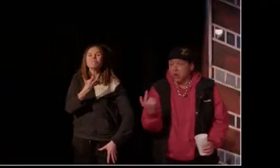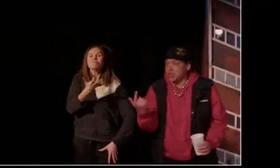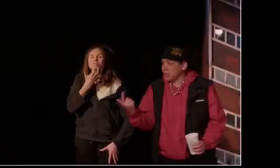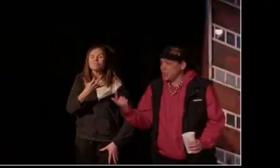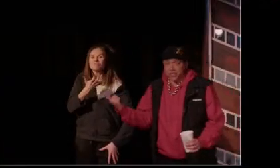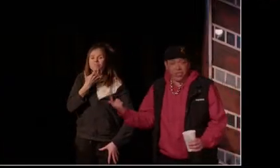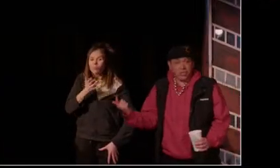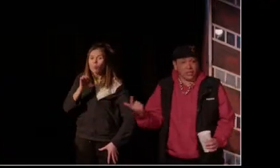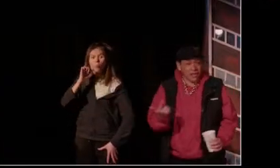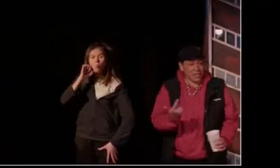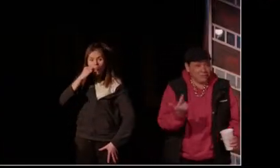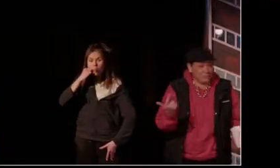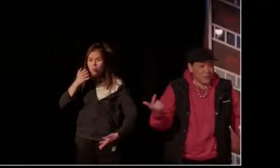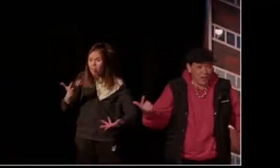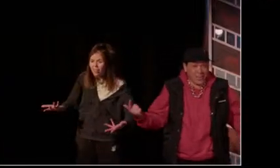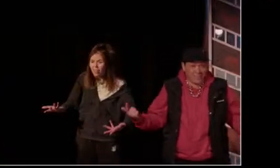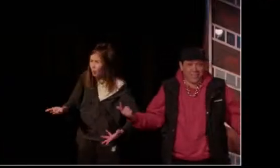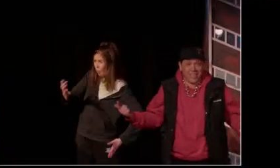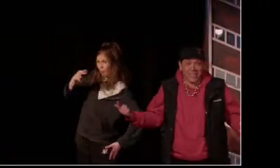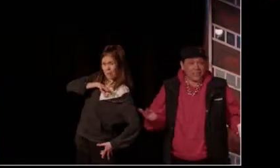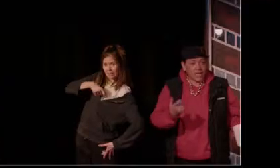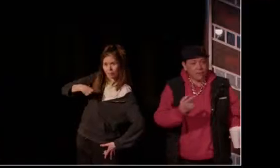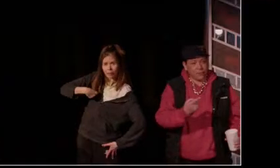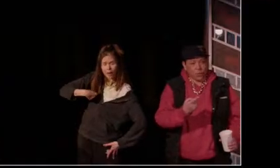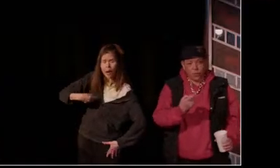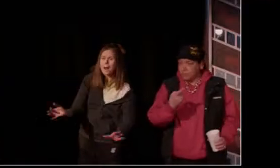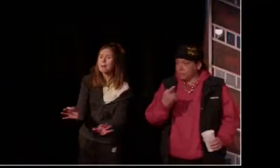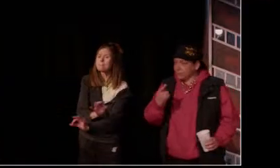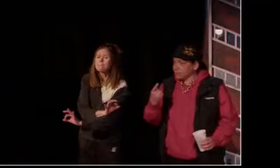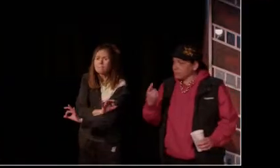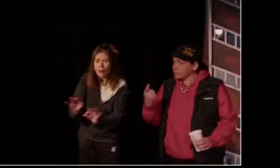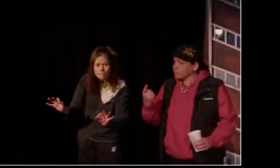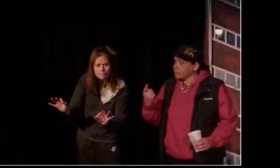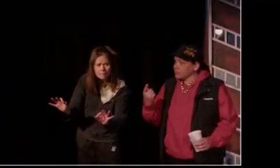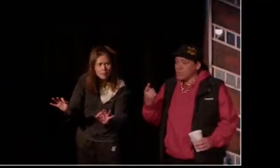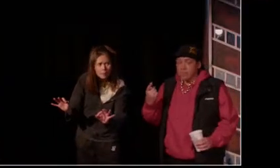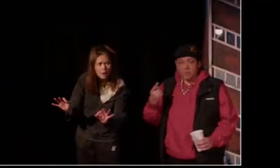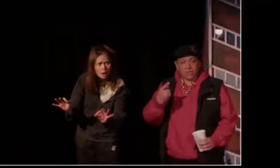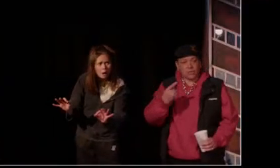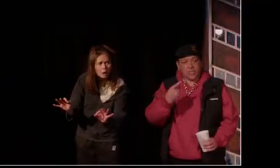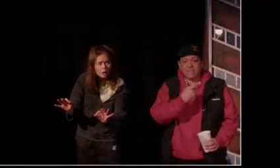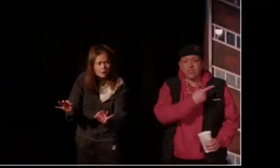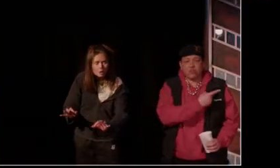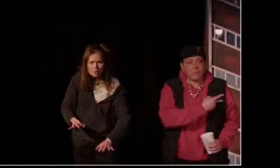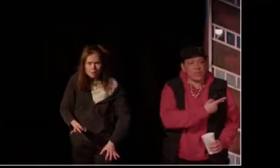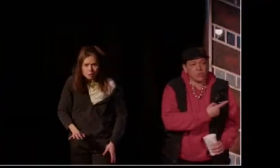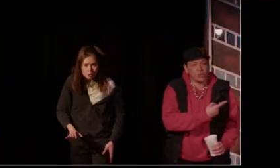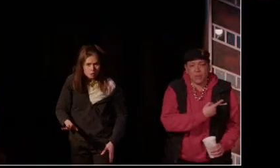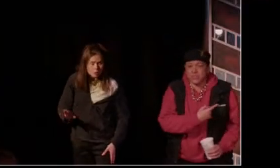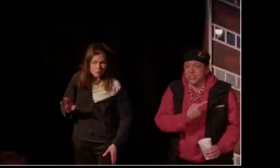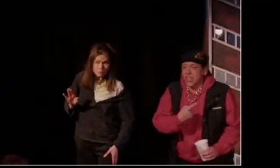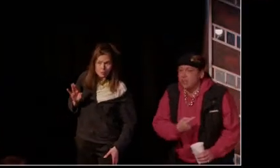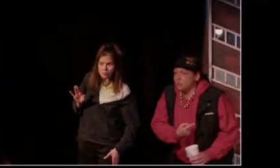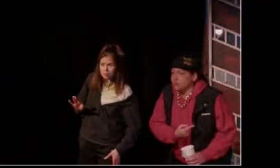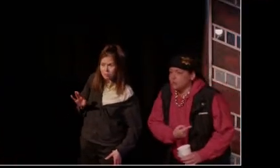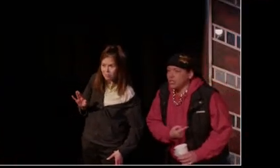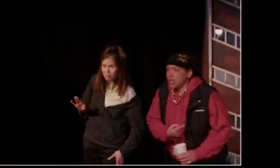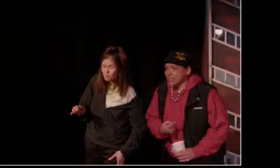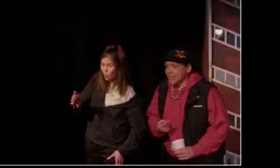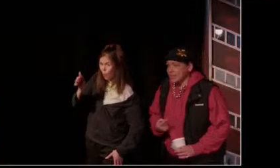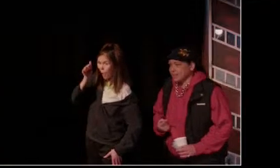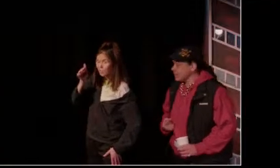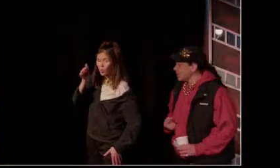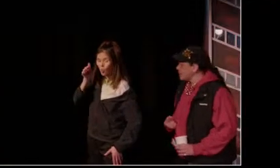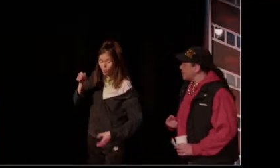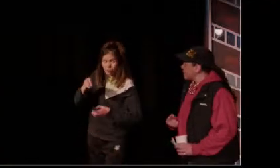stony monument that I can find. Therefore, because even criminals themselves